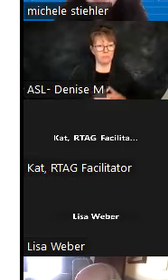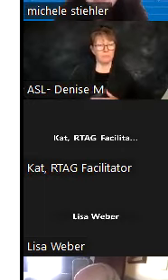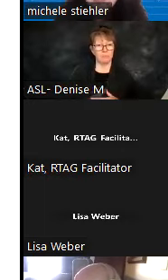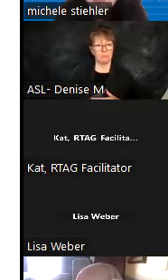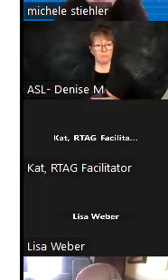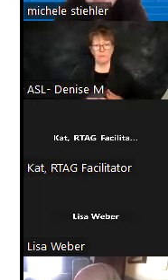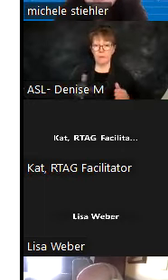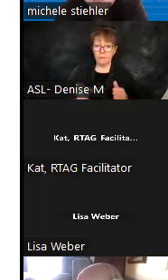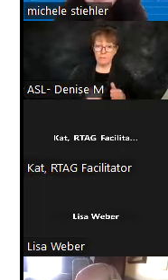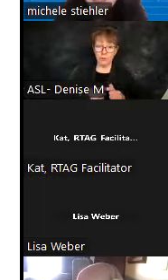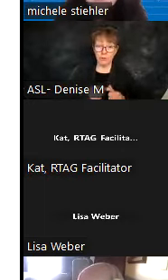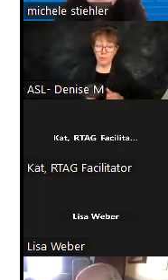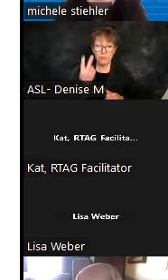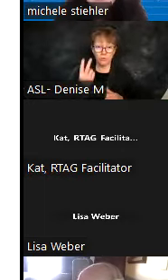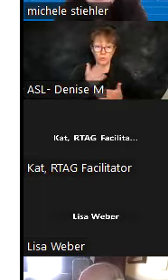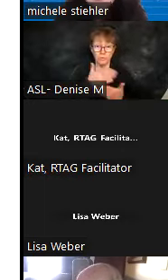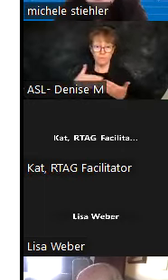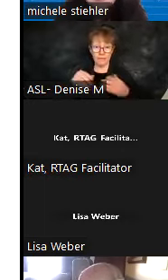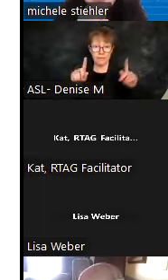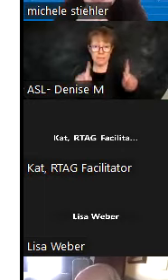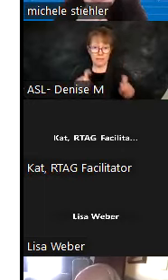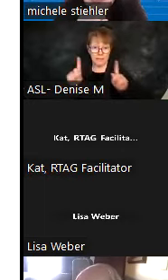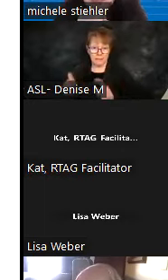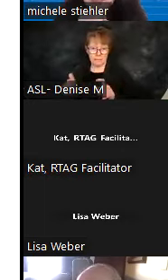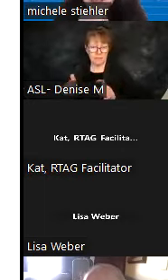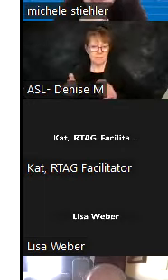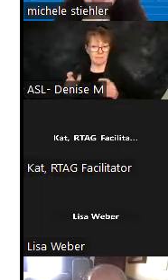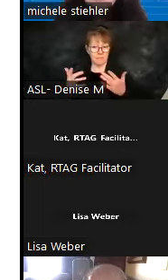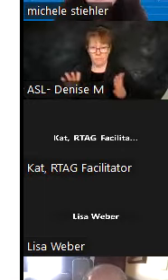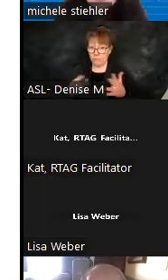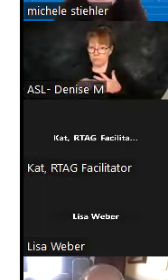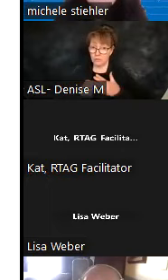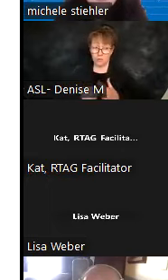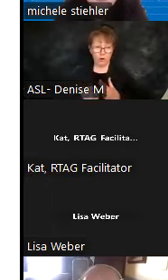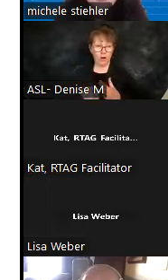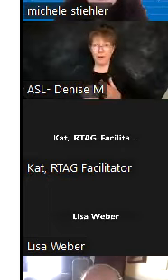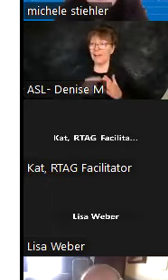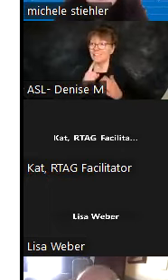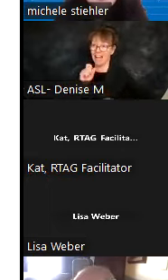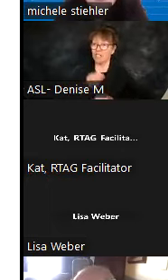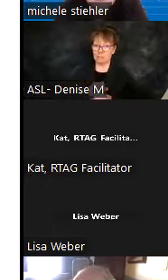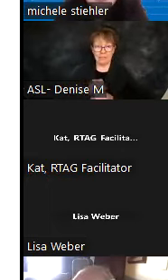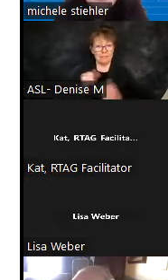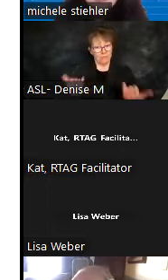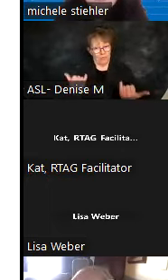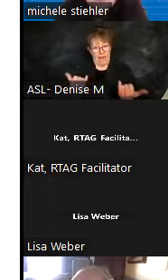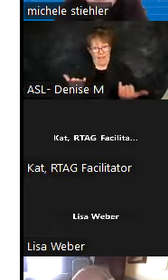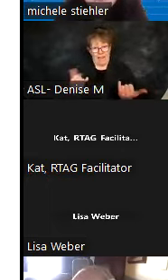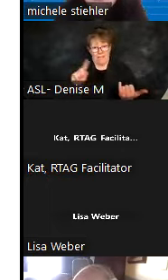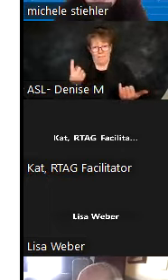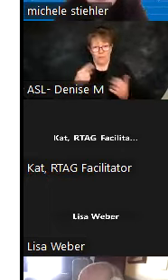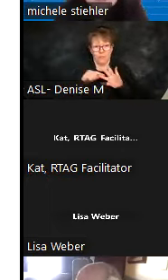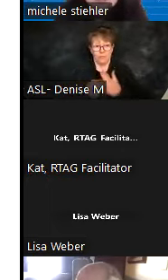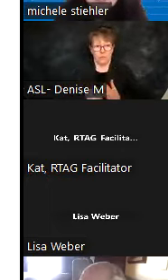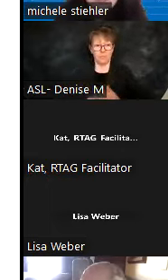two phases of testing. As a matter of fact, that began today. This will be awarded based on a